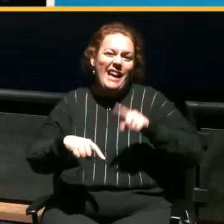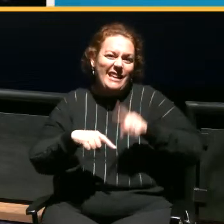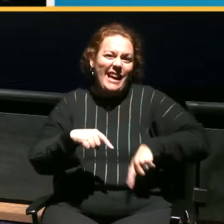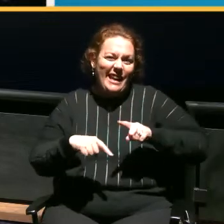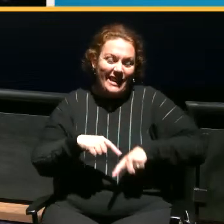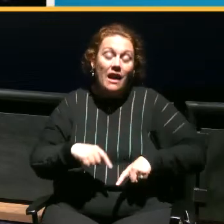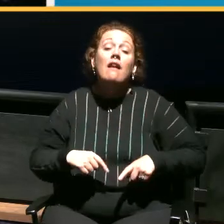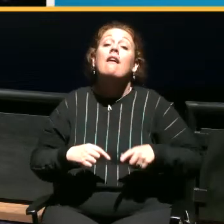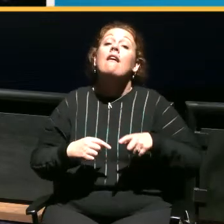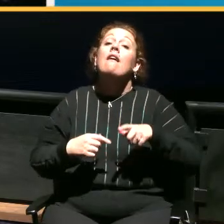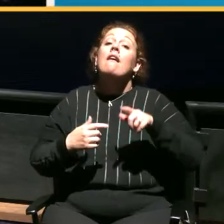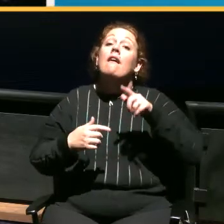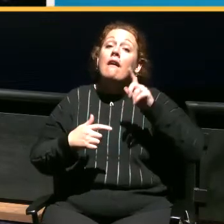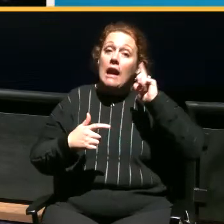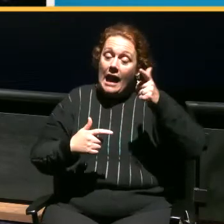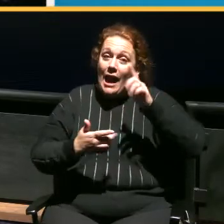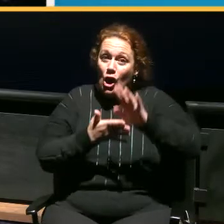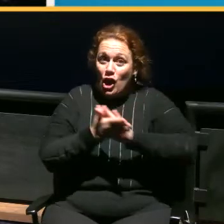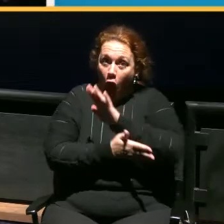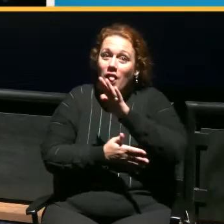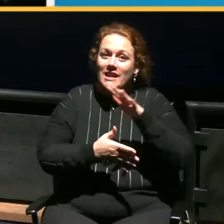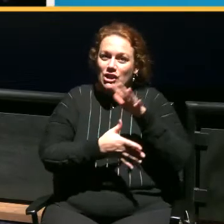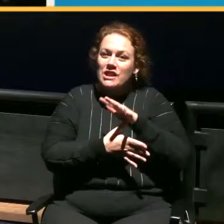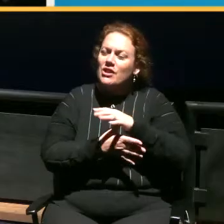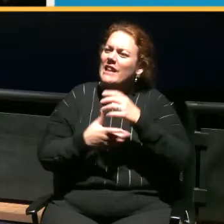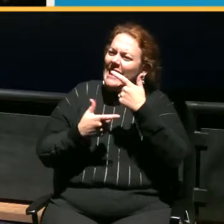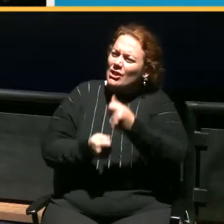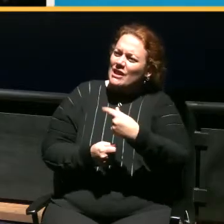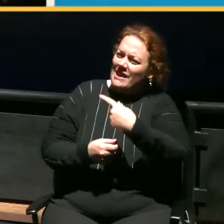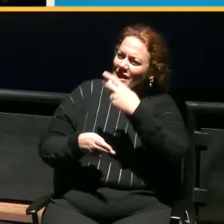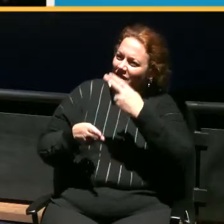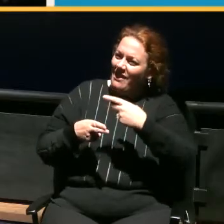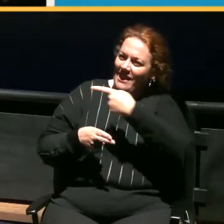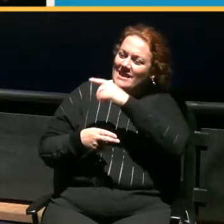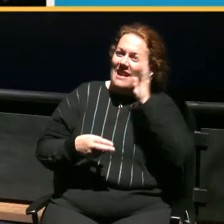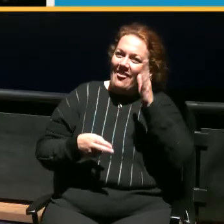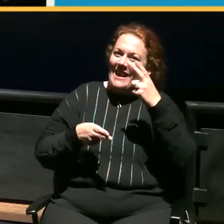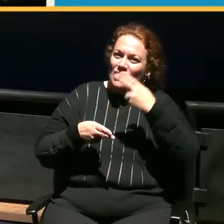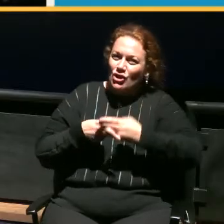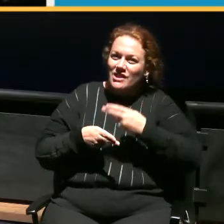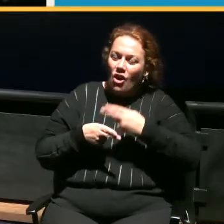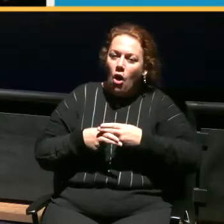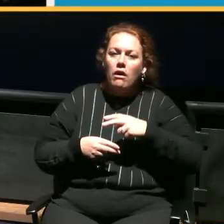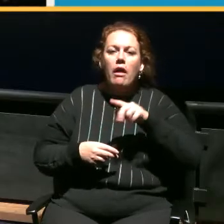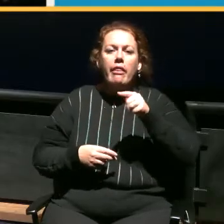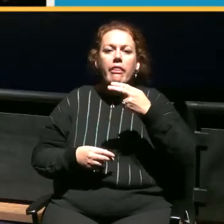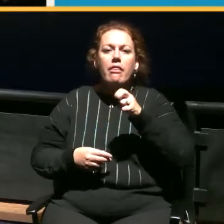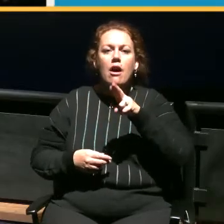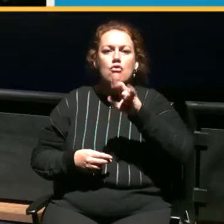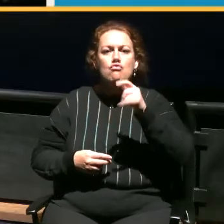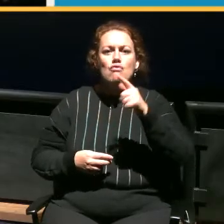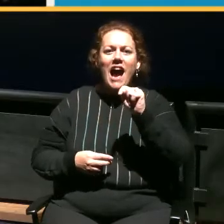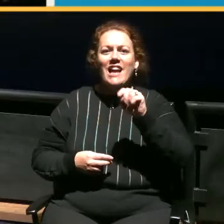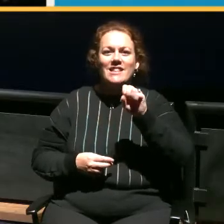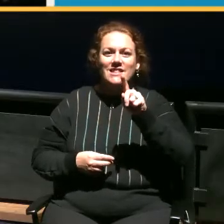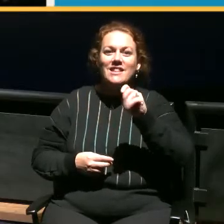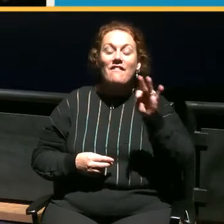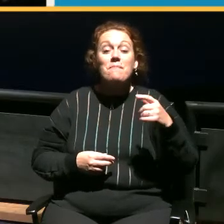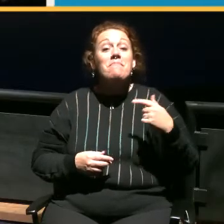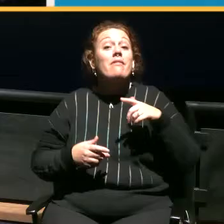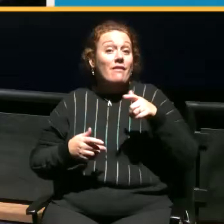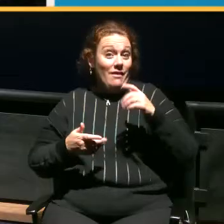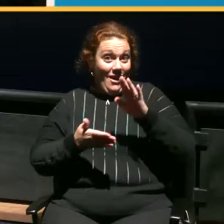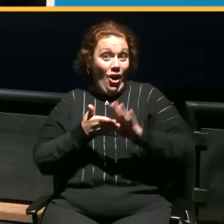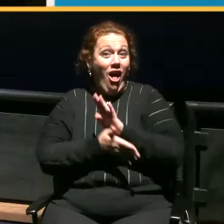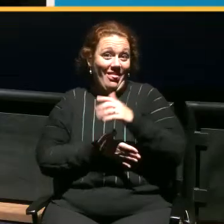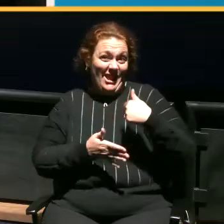was a senior in college, I went to the movies. And it's interesting you call this lecture's called The Right Stuff, right? So I went to see the movie The Right Stuff